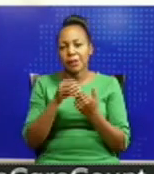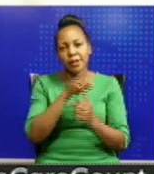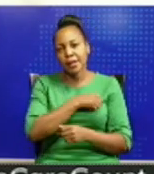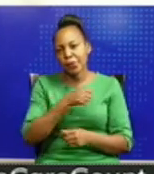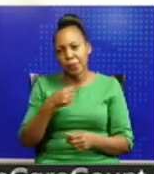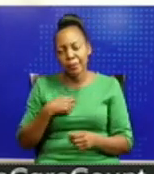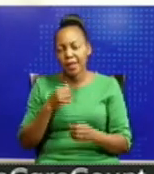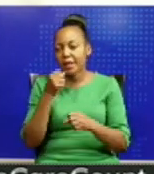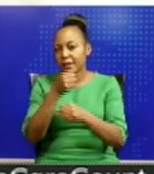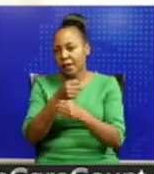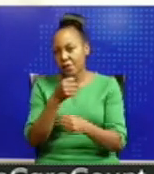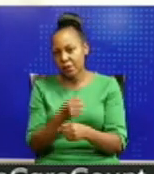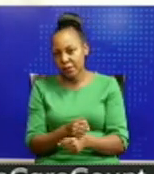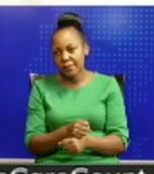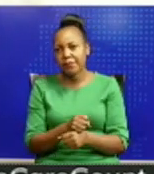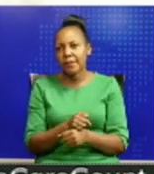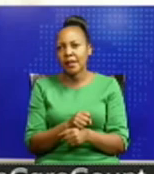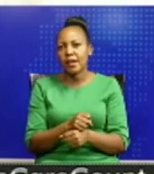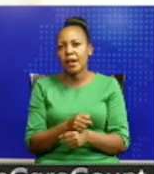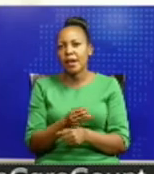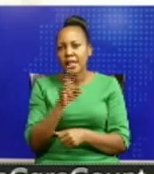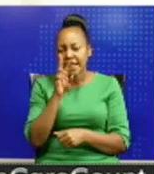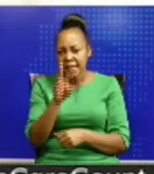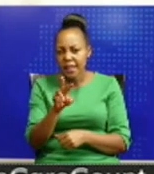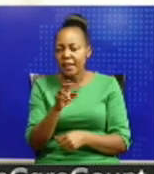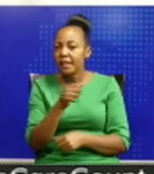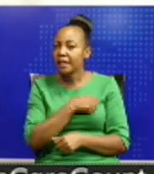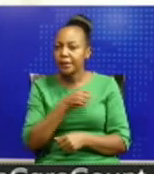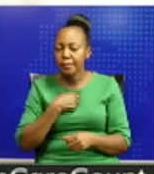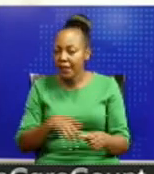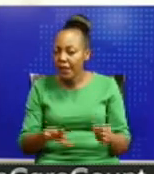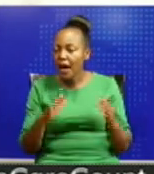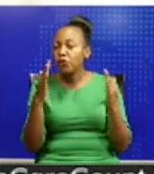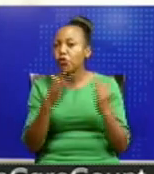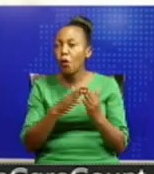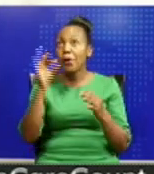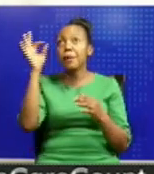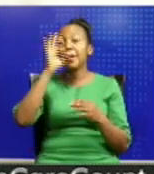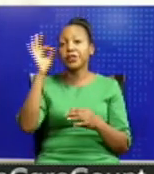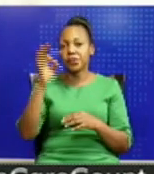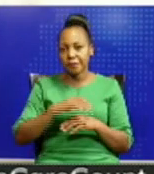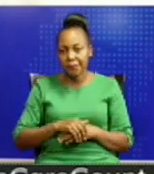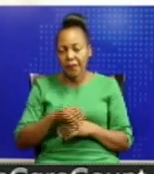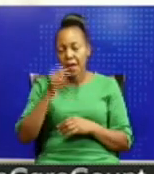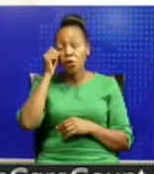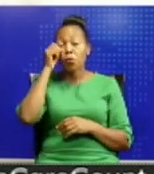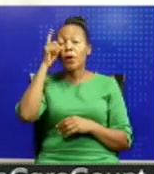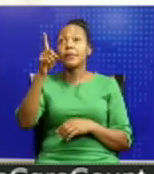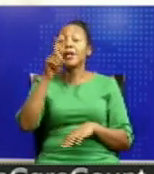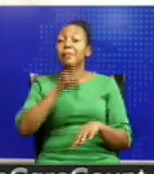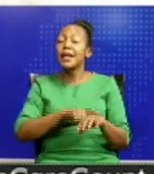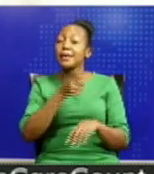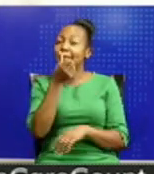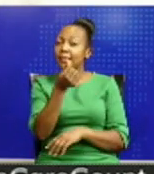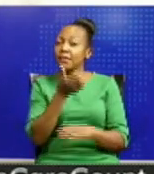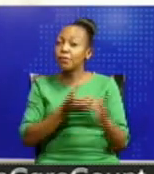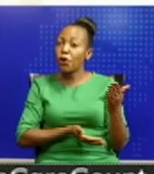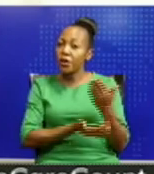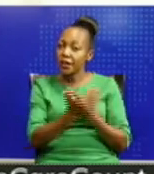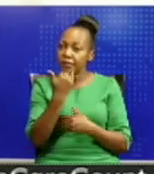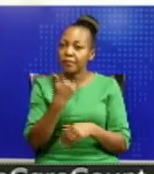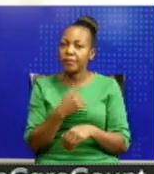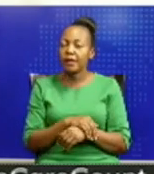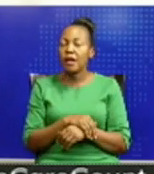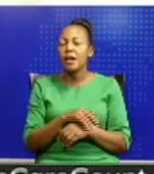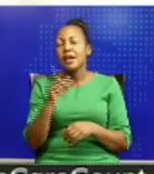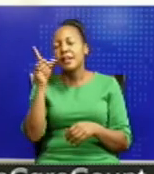to the women and girls. Look at that mother at home who wakes up at 6 a.m. and she